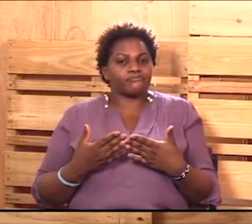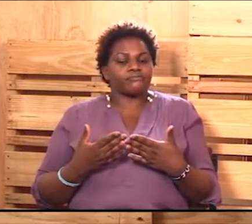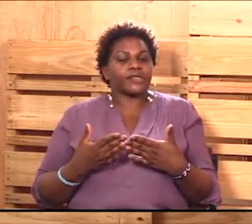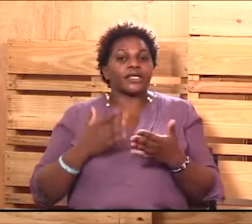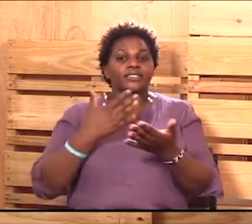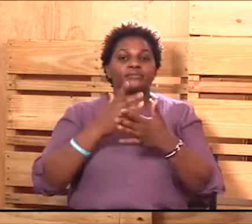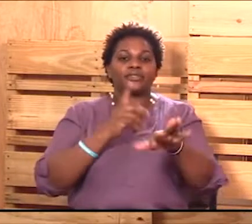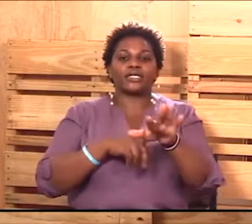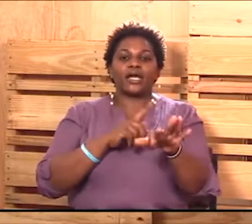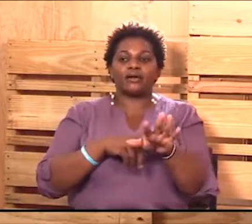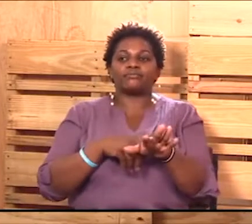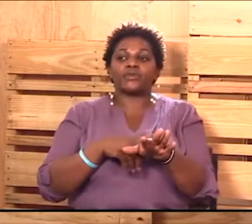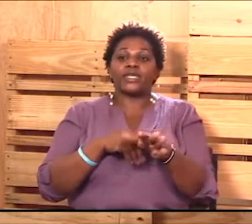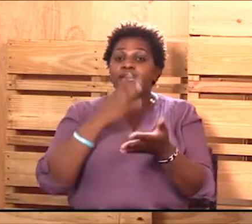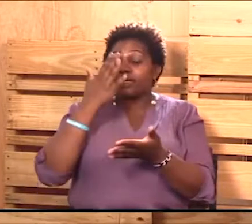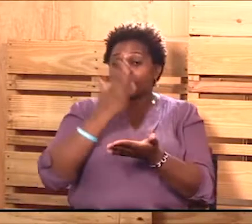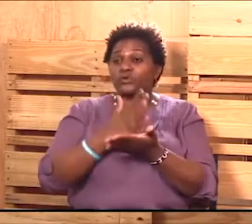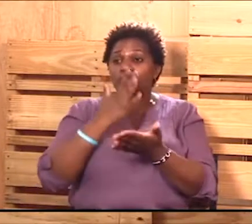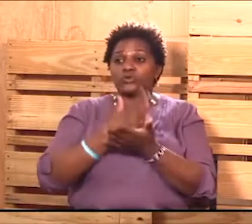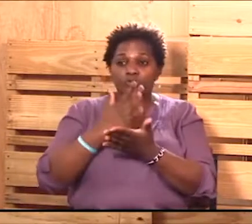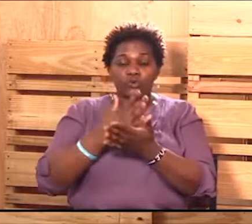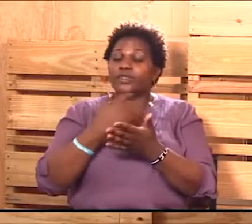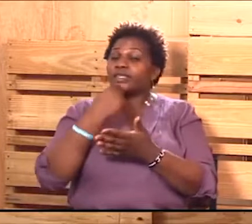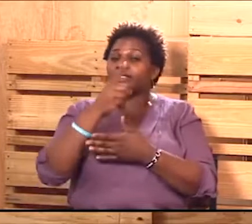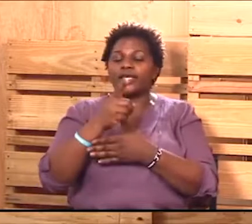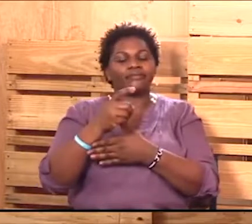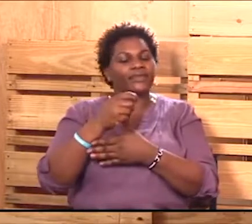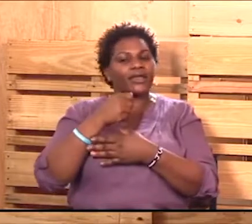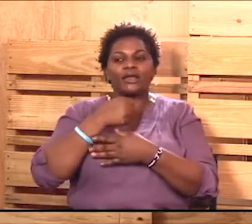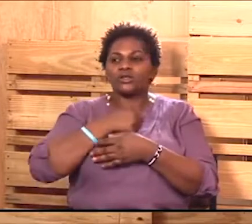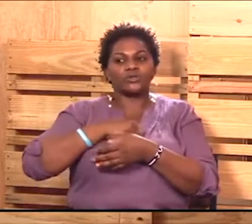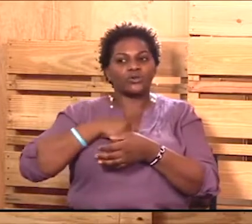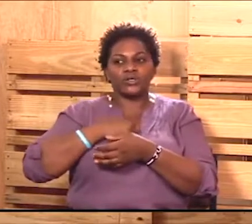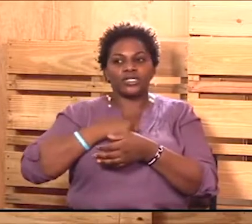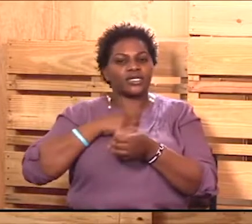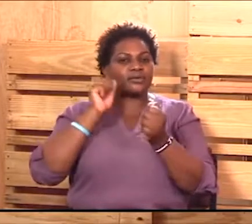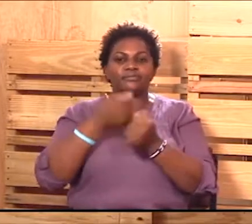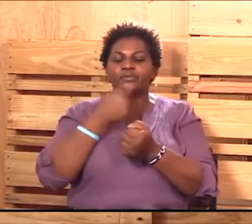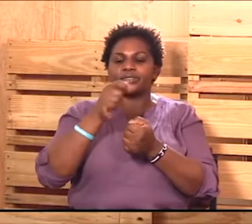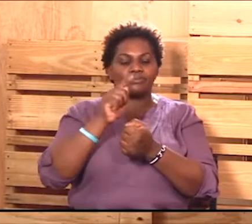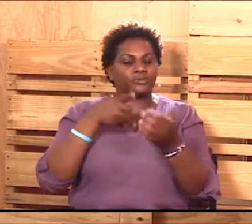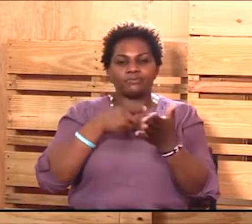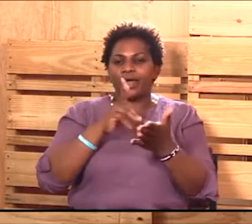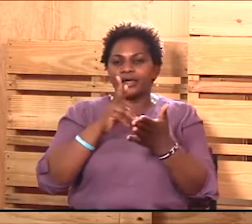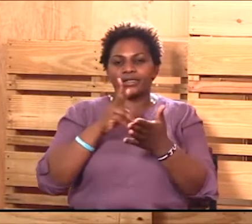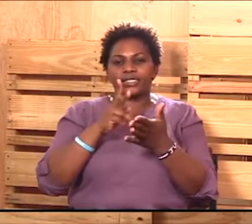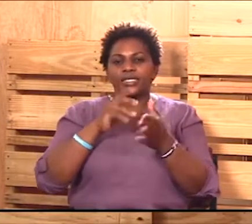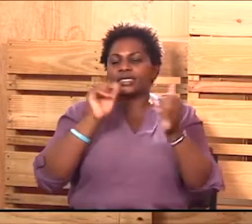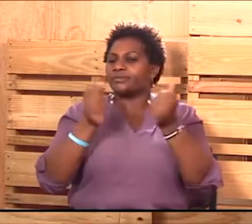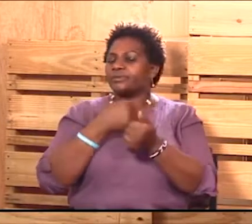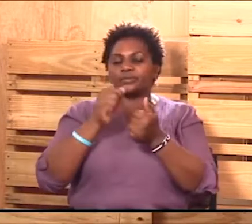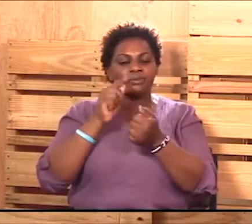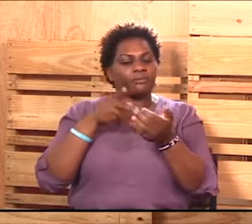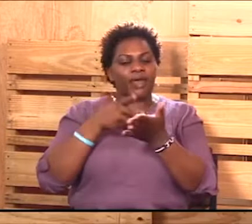And at times, they are genuinely, you know, telling you, you know, really, we are not in that place. And we are not able to